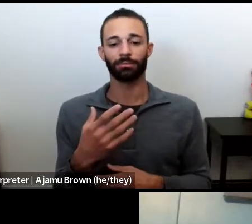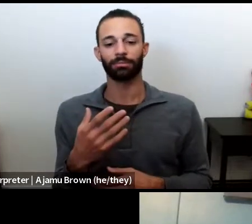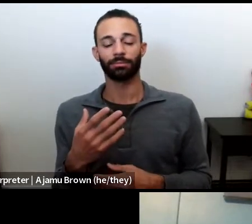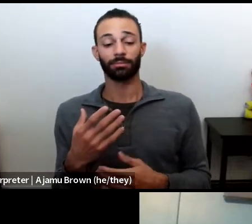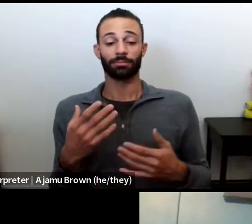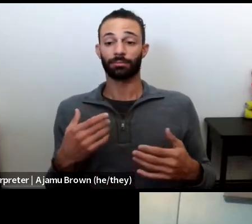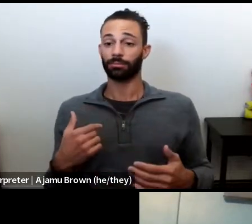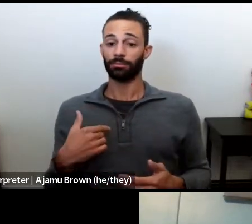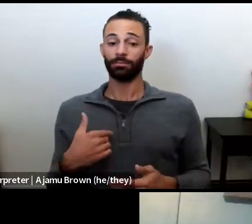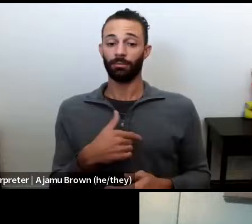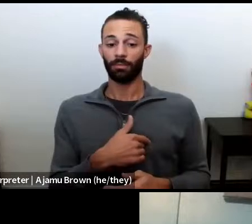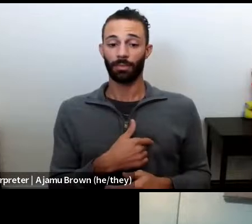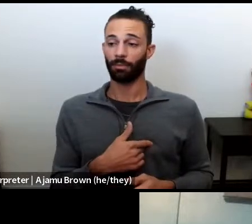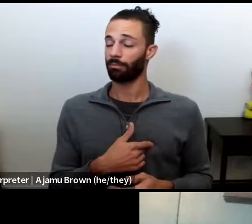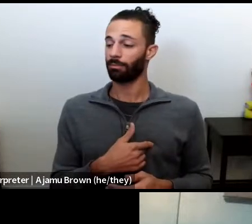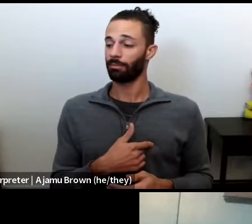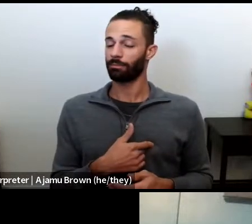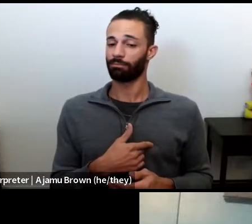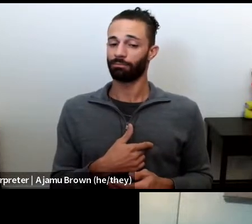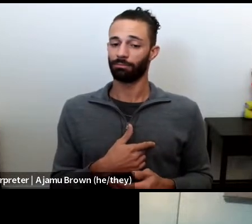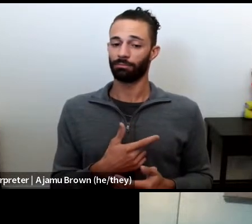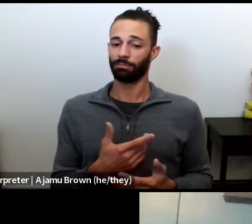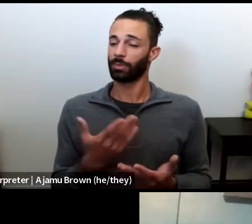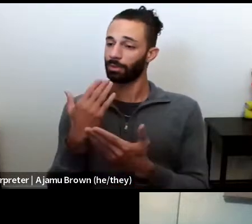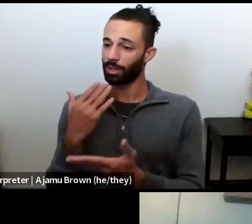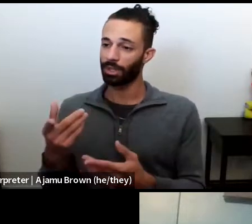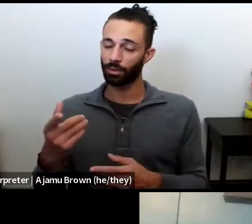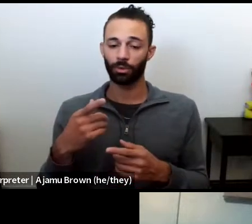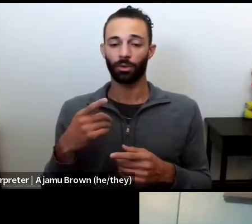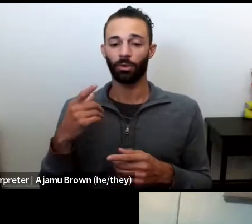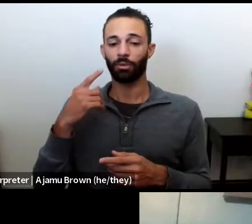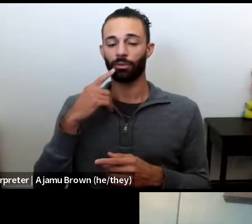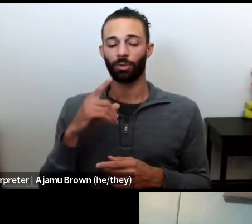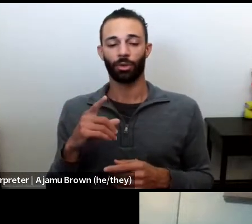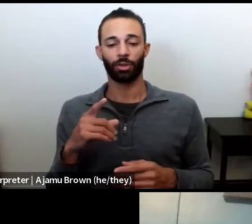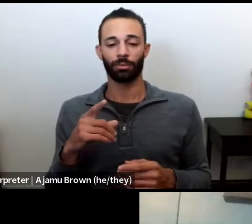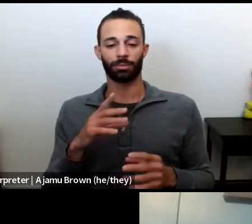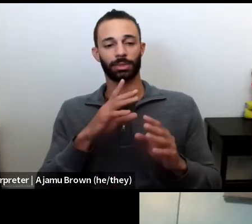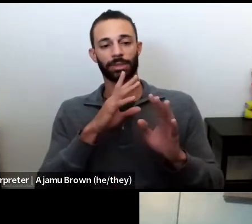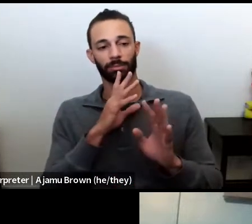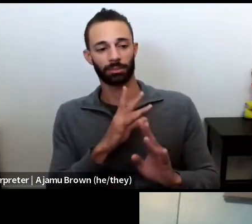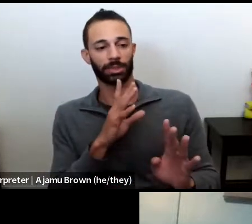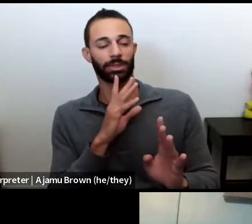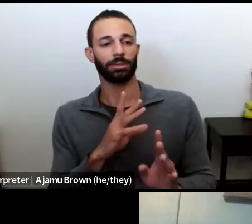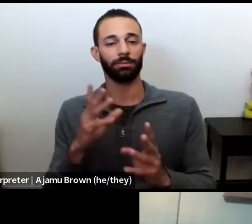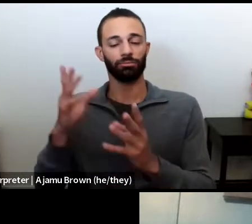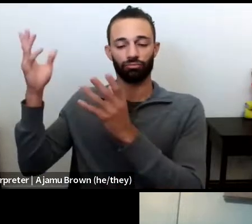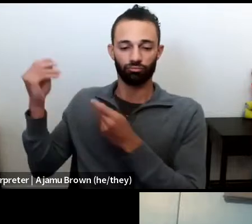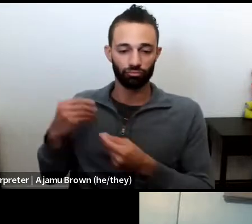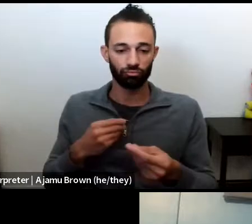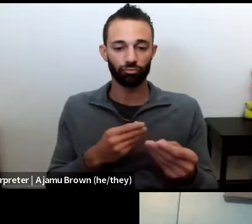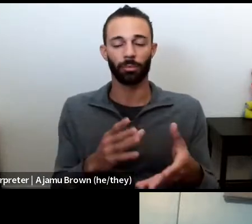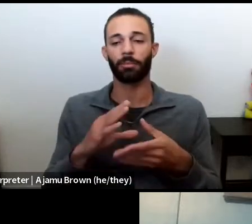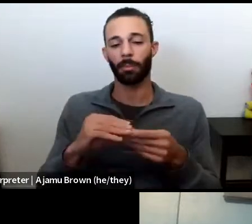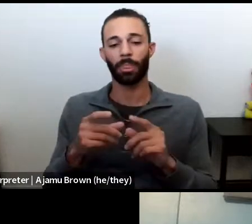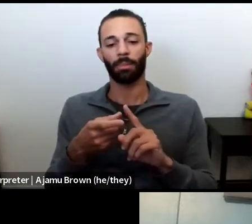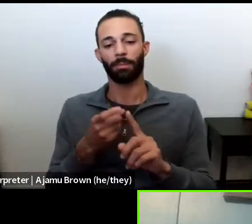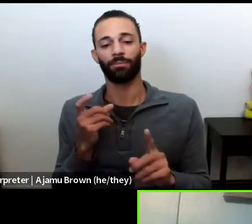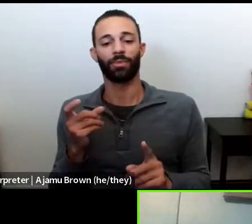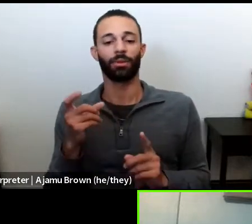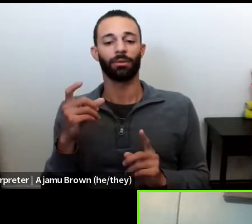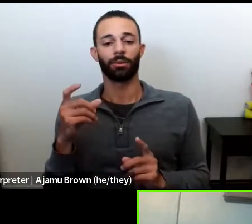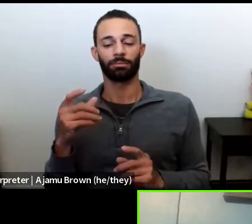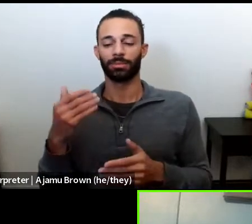our ancestors and the energy in the universe to speak to us so that we can hopefully, collectively, what I heard was